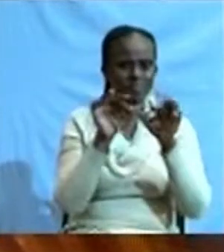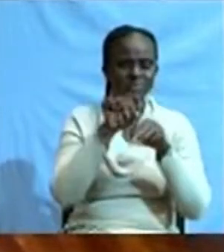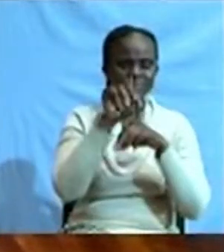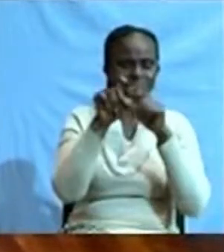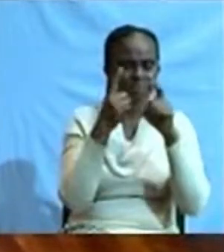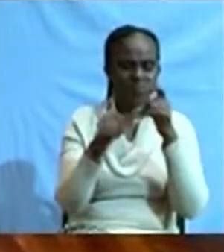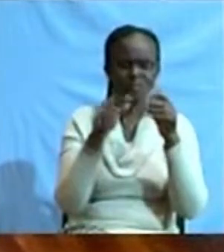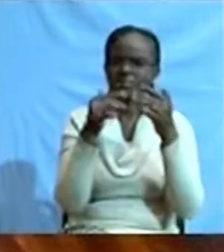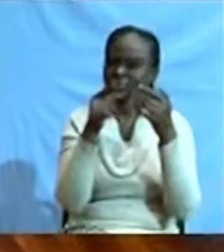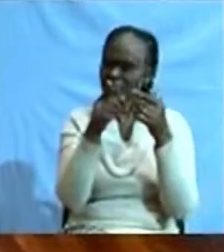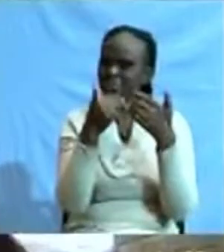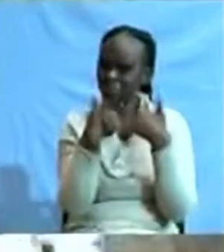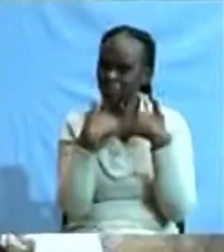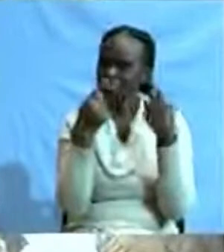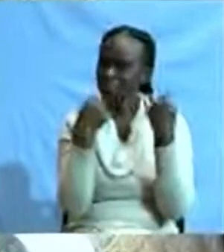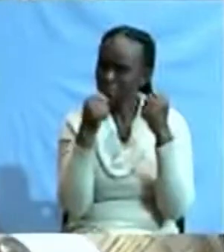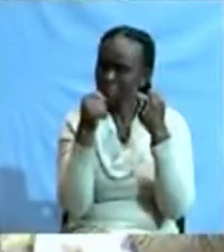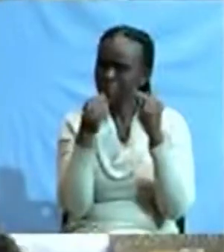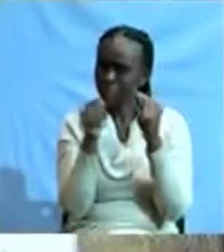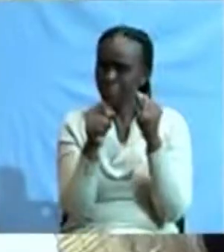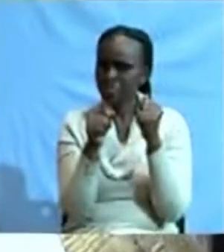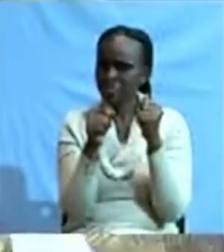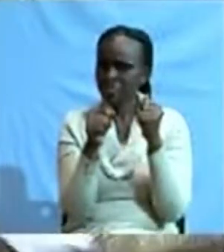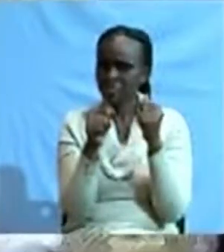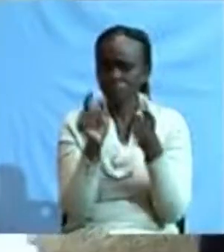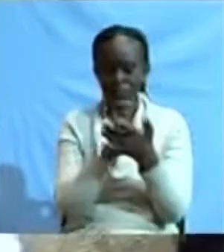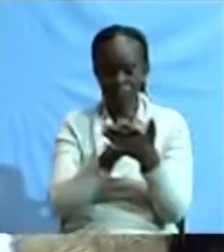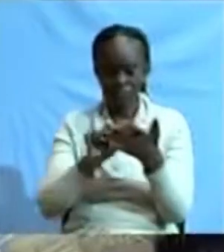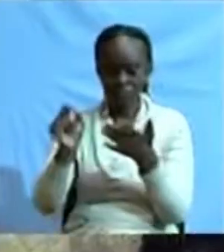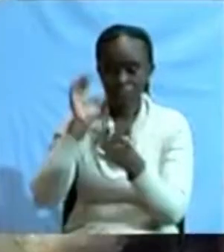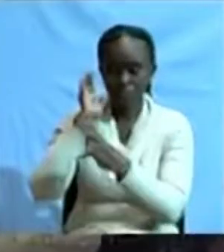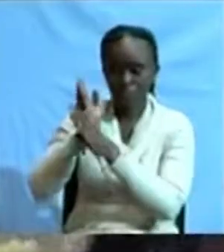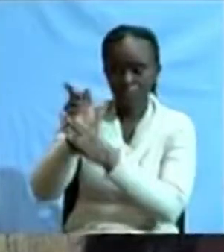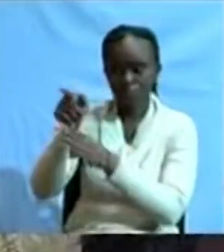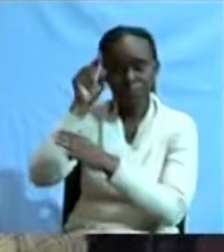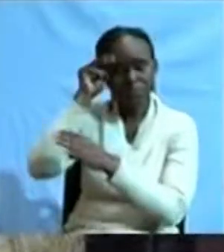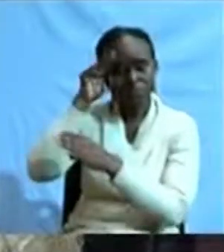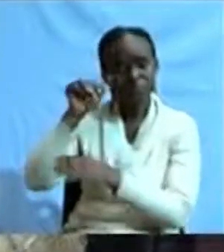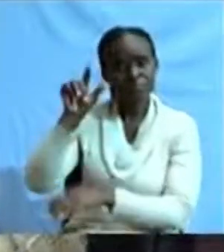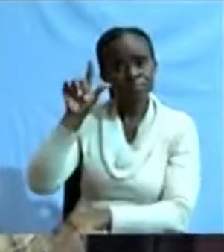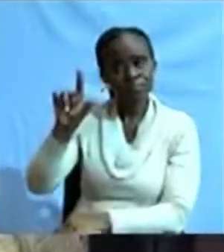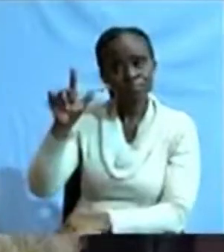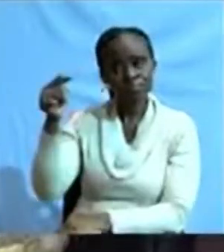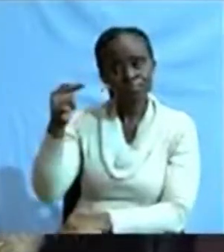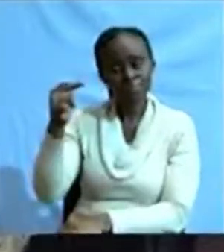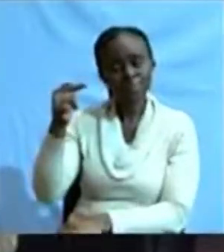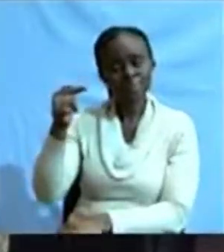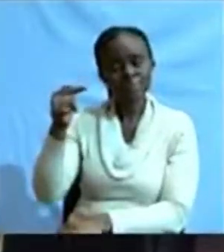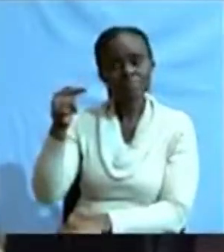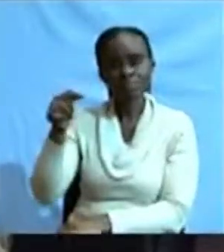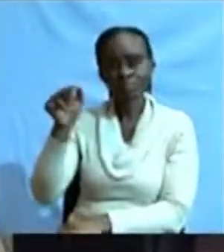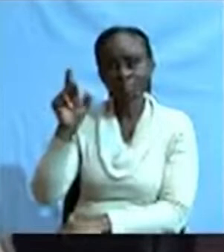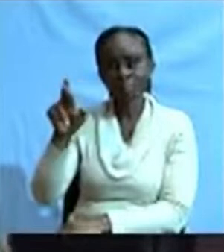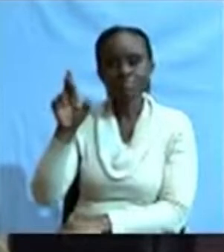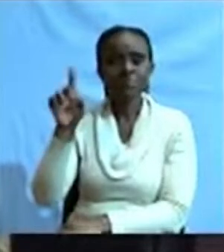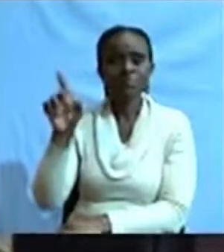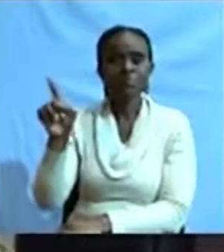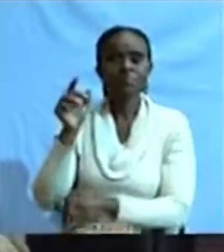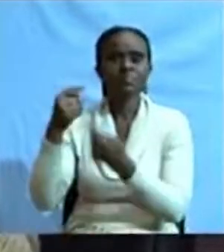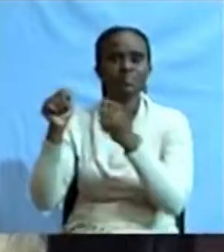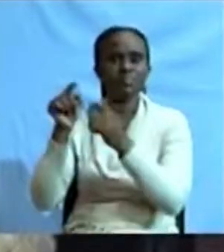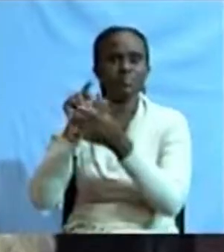is, have you attempted to write to the Ministry of Local Government and Rural